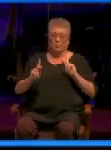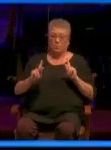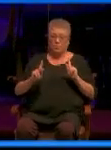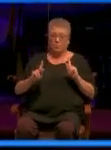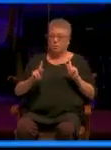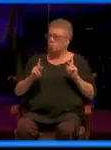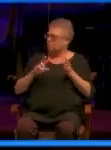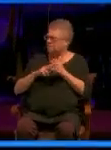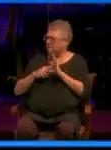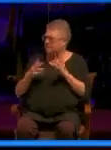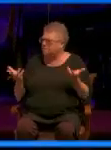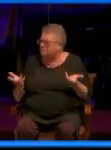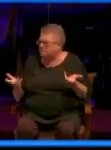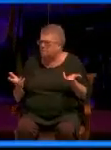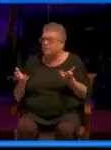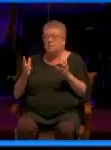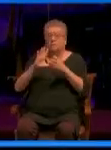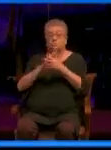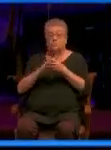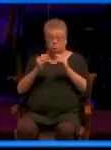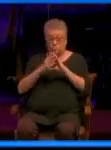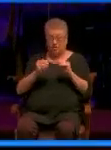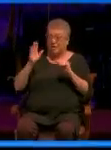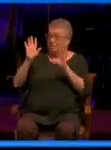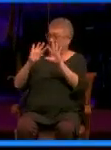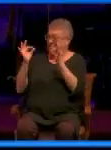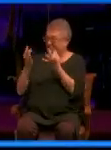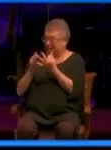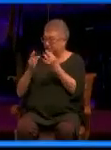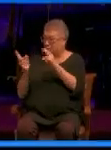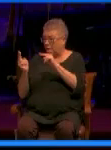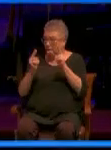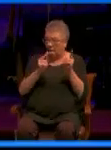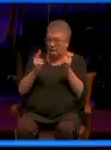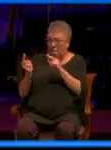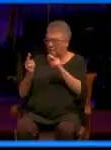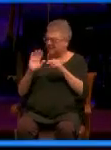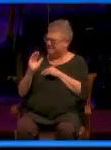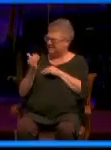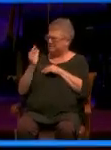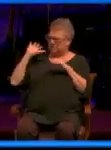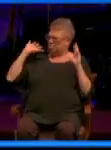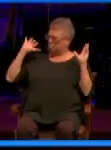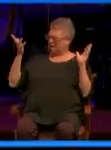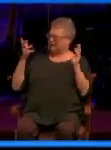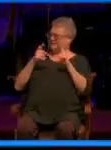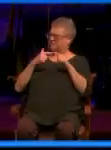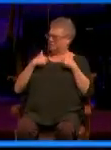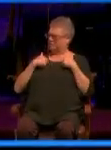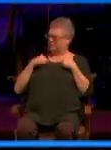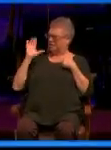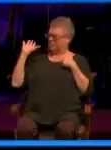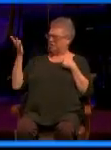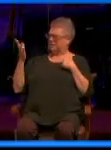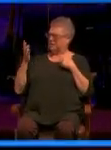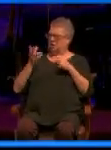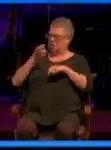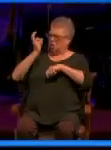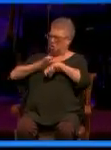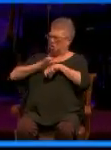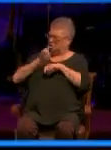means that the story of this family feud that might seem crazy to us and hard